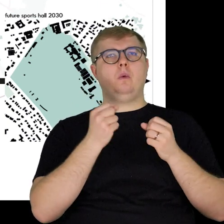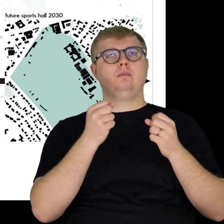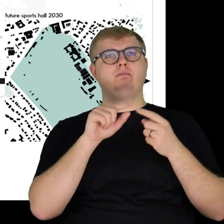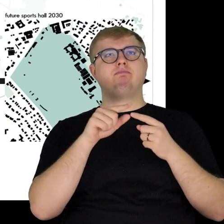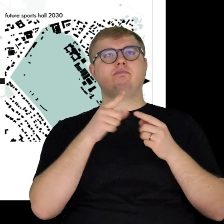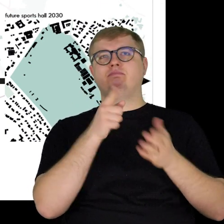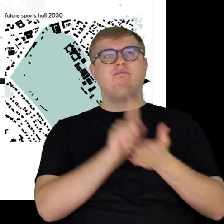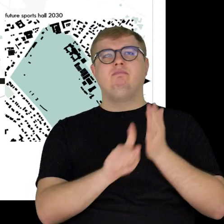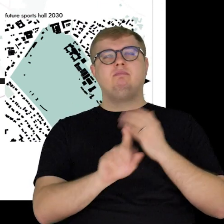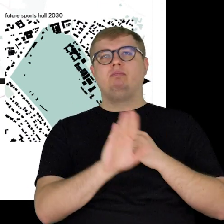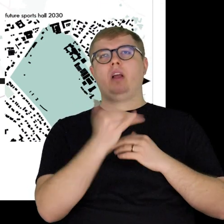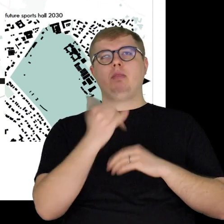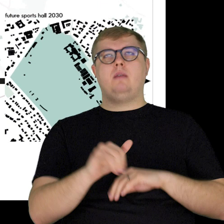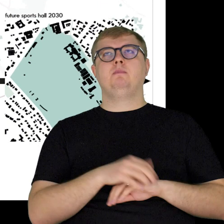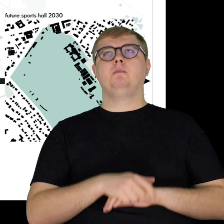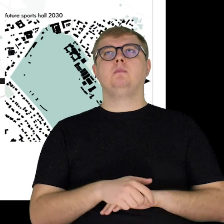So